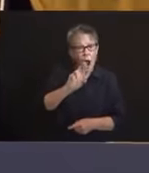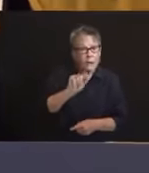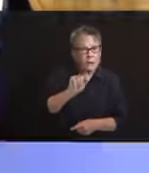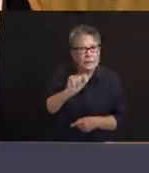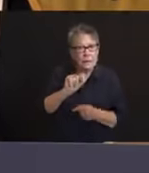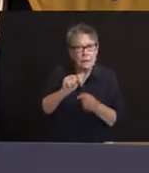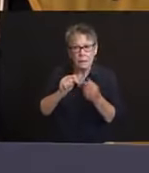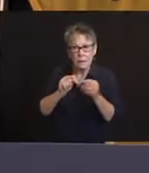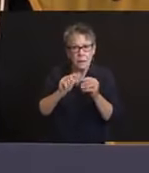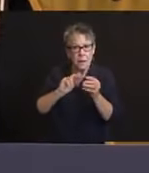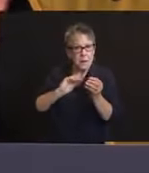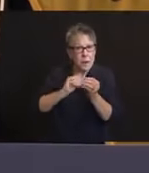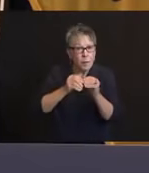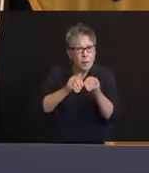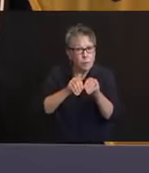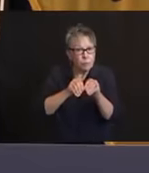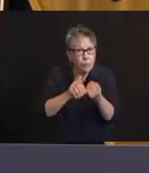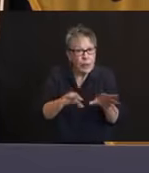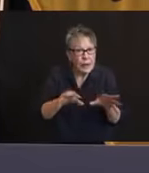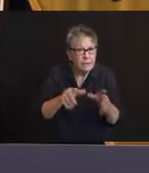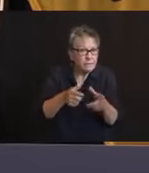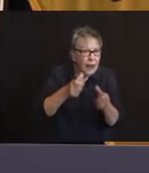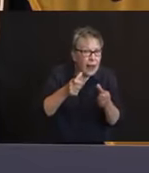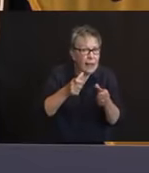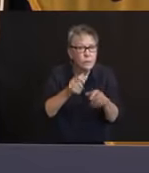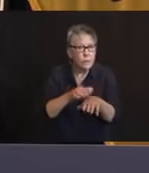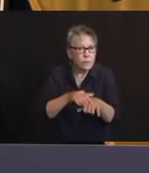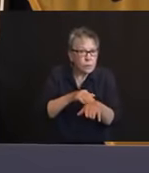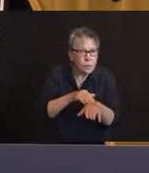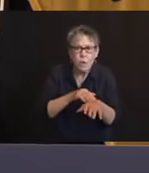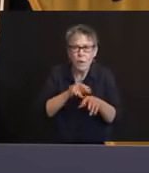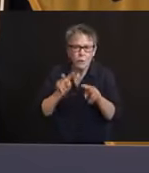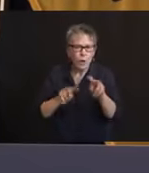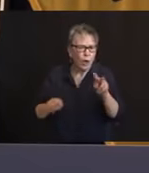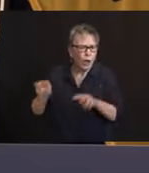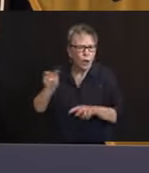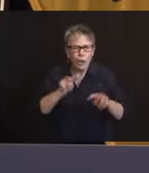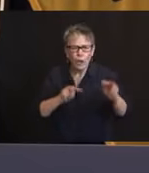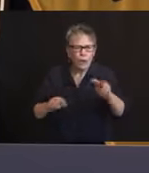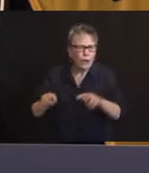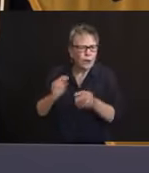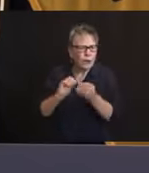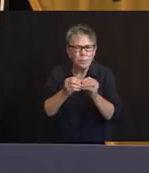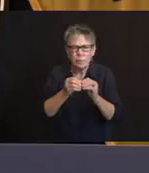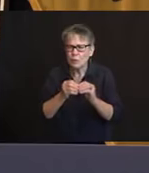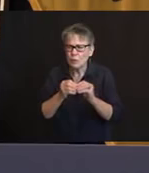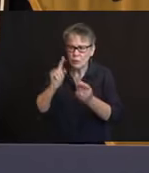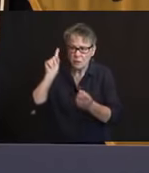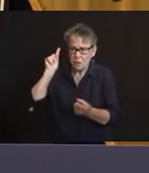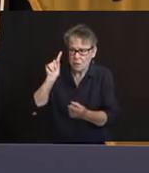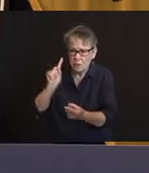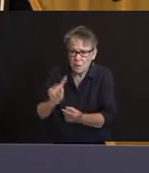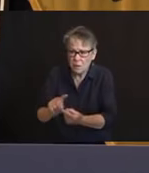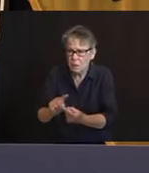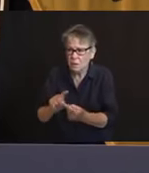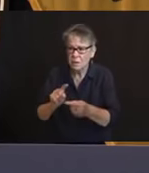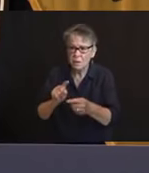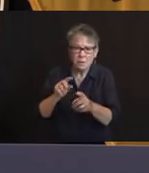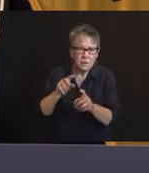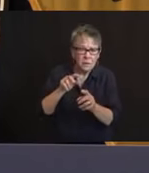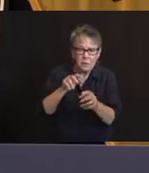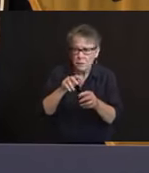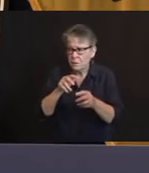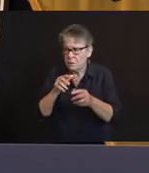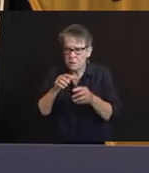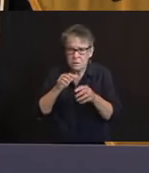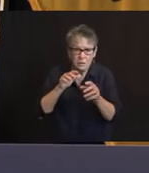other data matter for other reasons, but those are the three that matter the most. And I think this is a question of